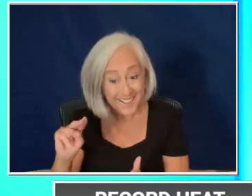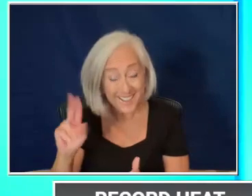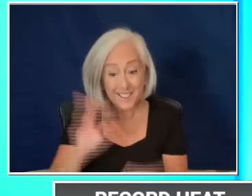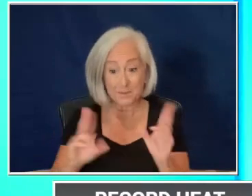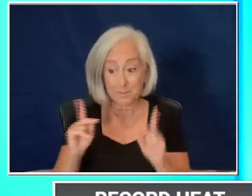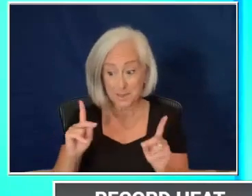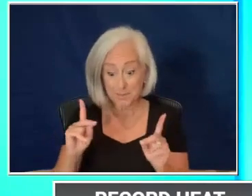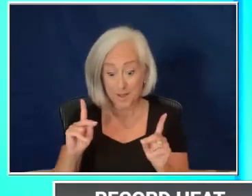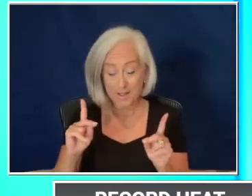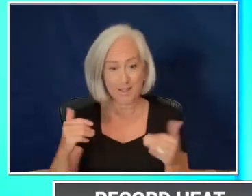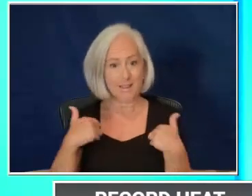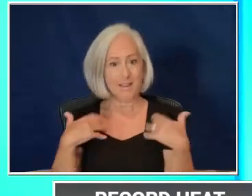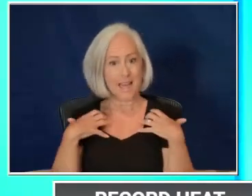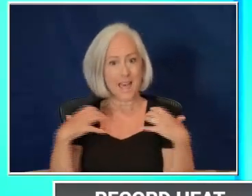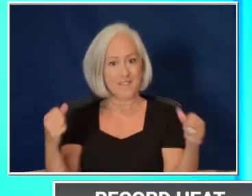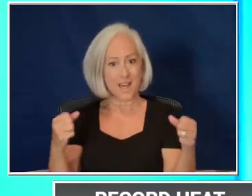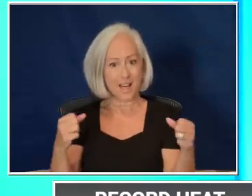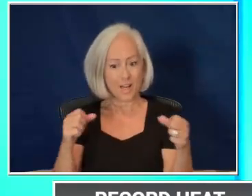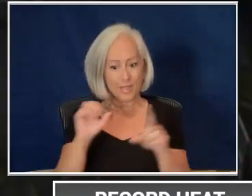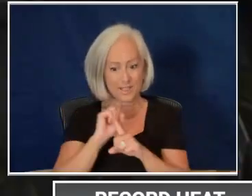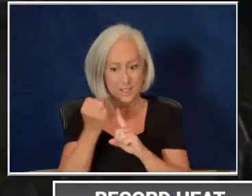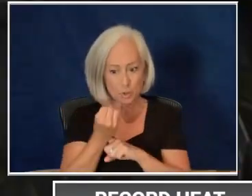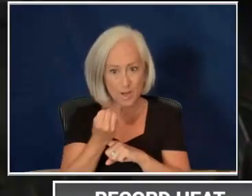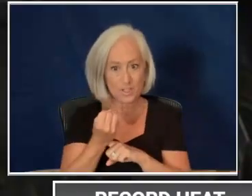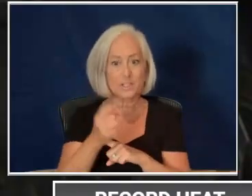that benefits from rehabilitation.